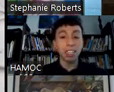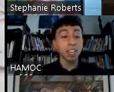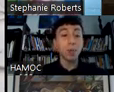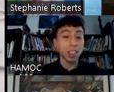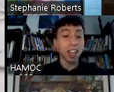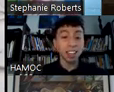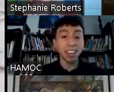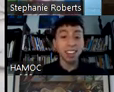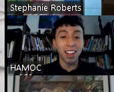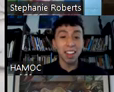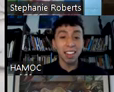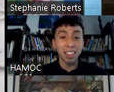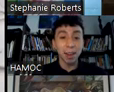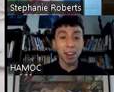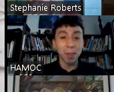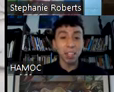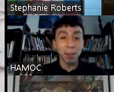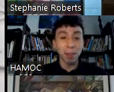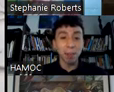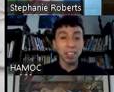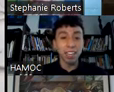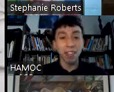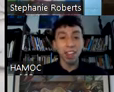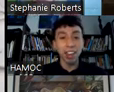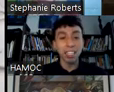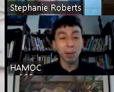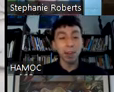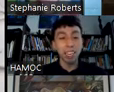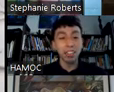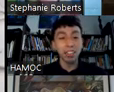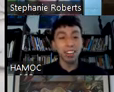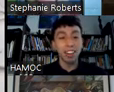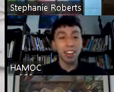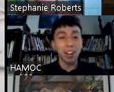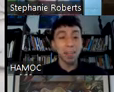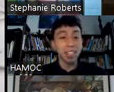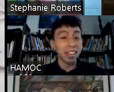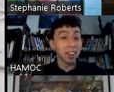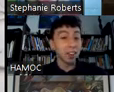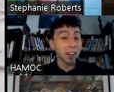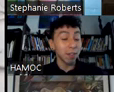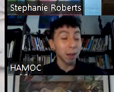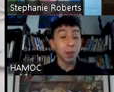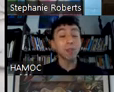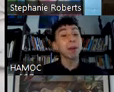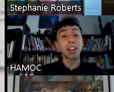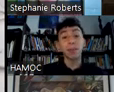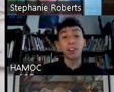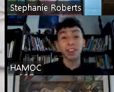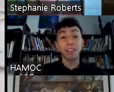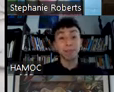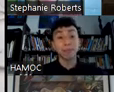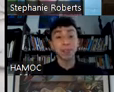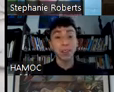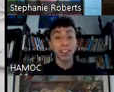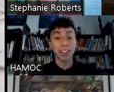that you continue with that in some kind of way, shape, or form, continue that experimentation. Because I think that could create a beautiful body of